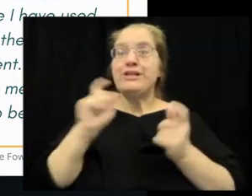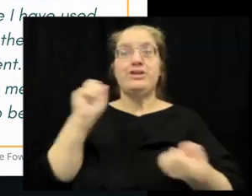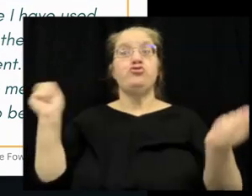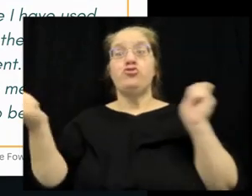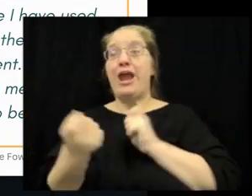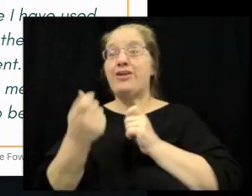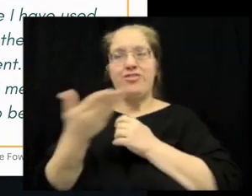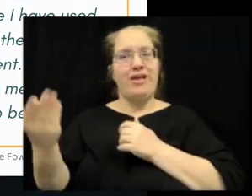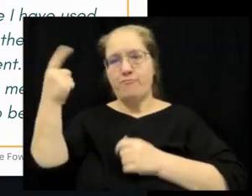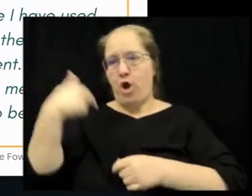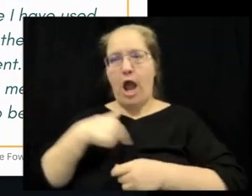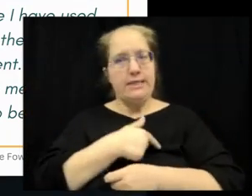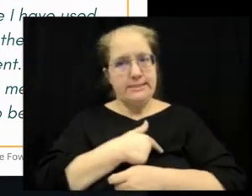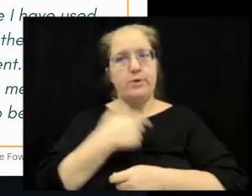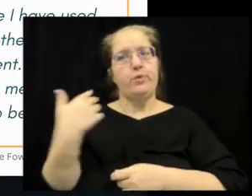us.